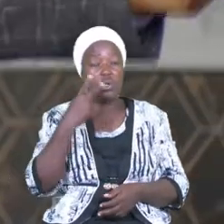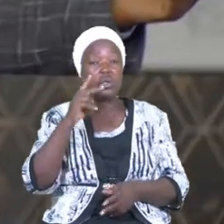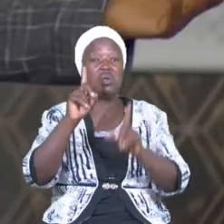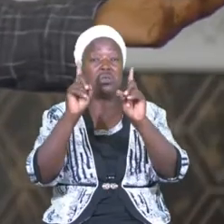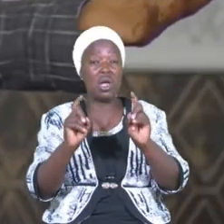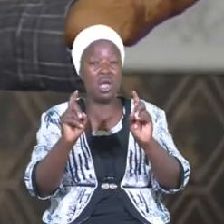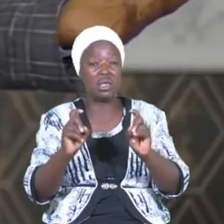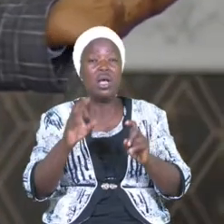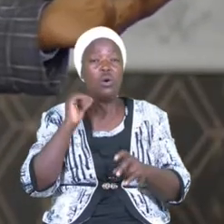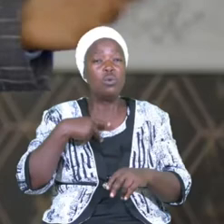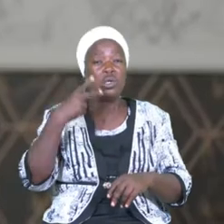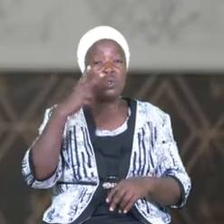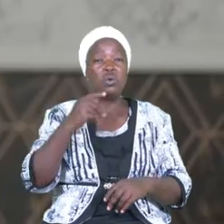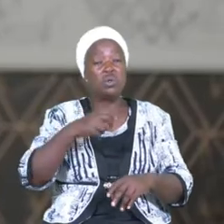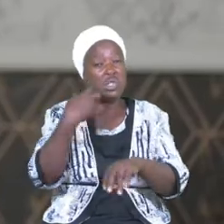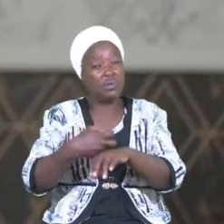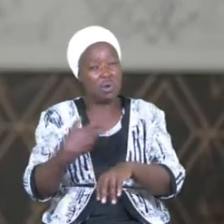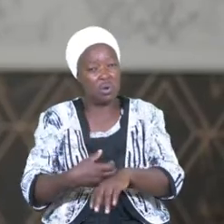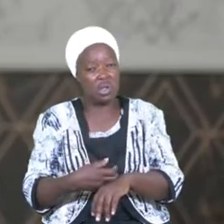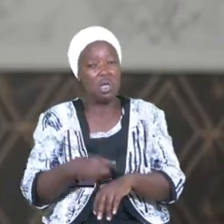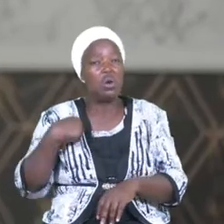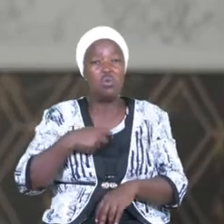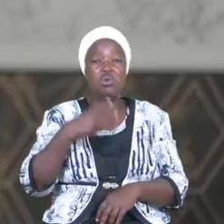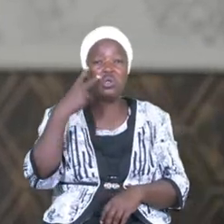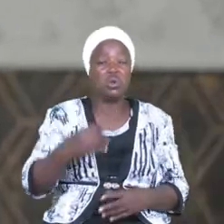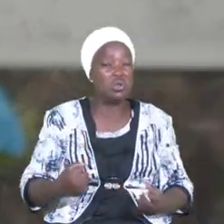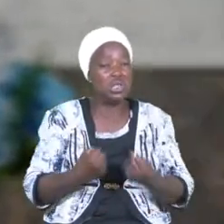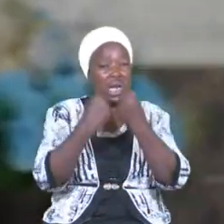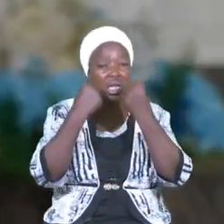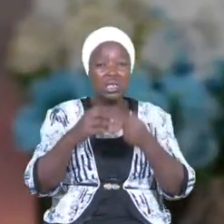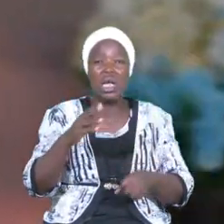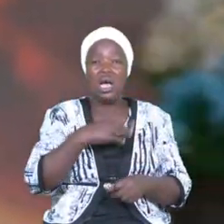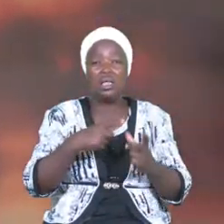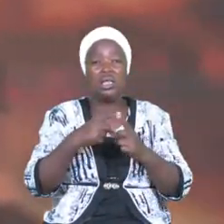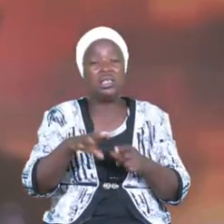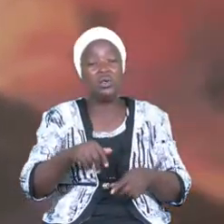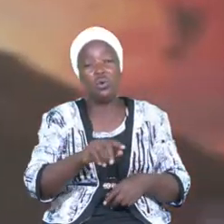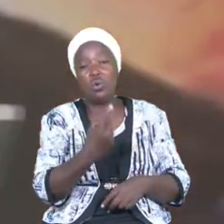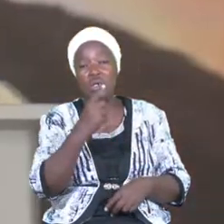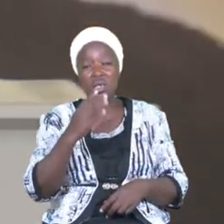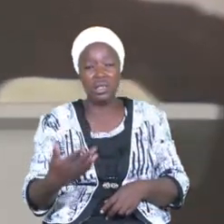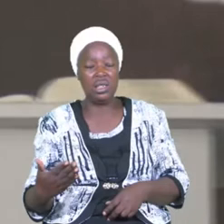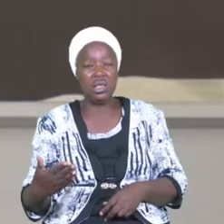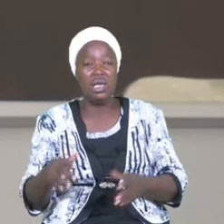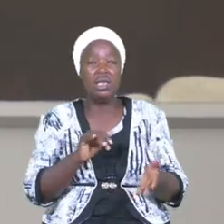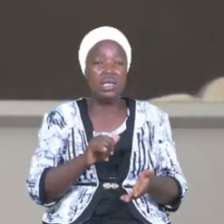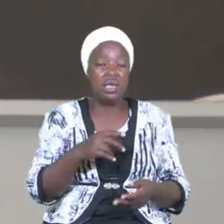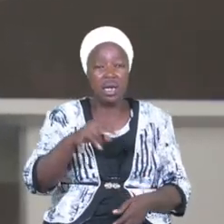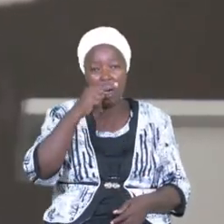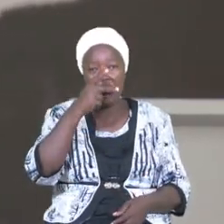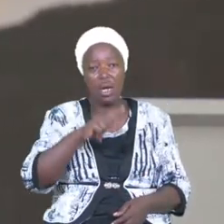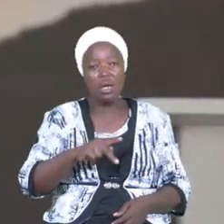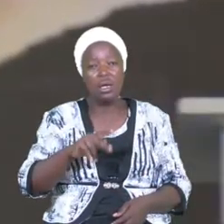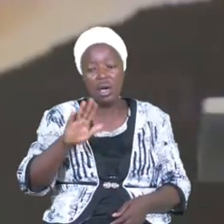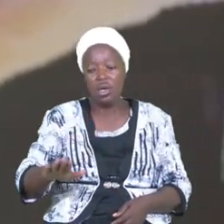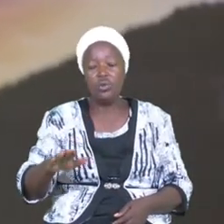saw difficulty, we saw challenge, and the only thing little children know how to do